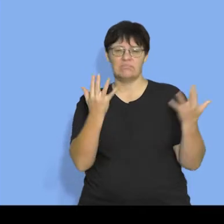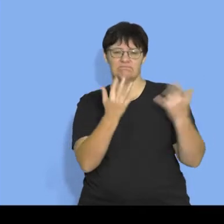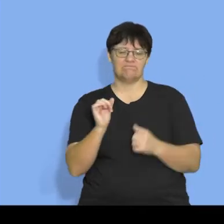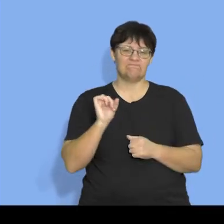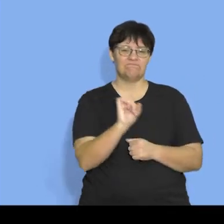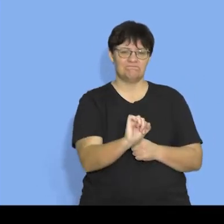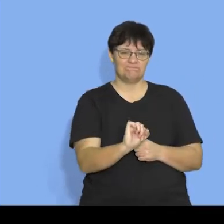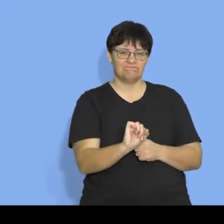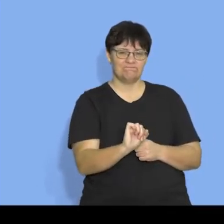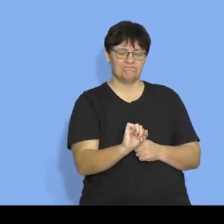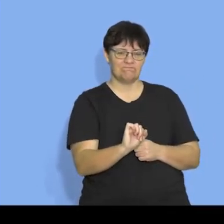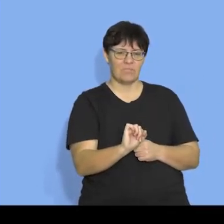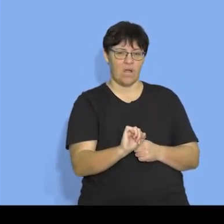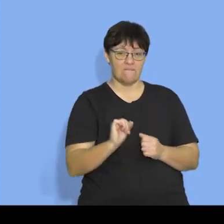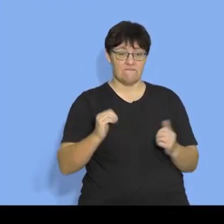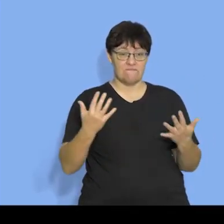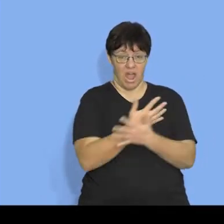her speed.